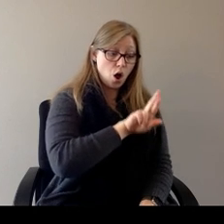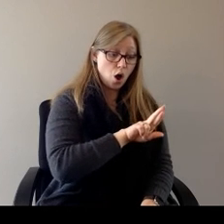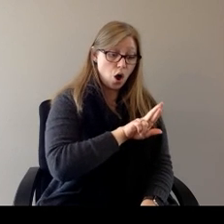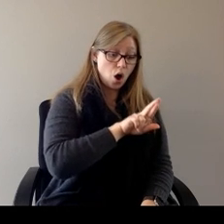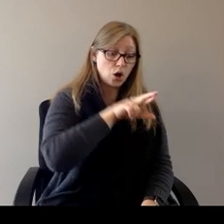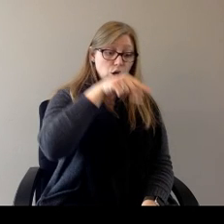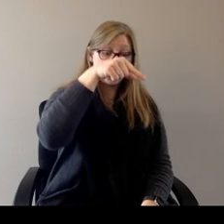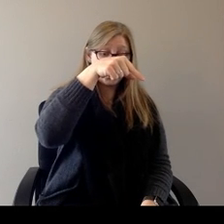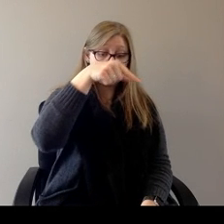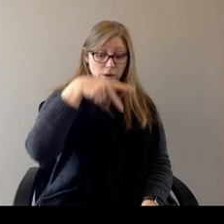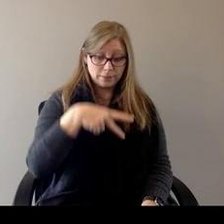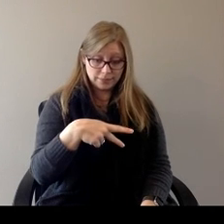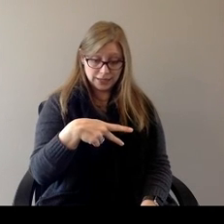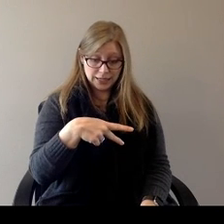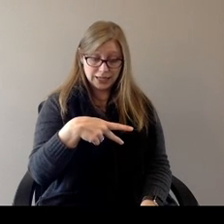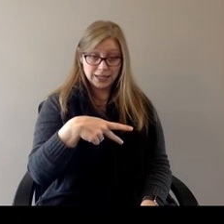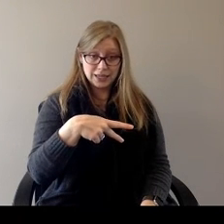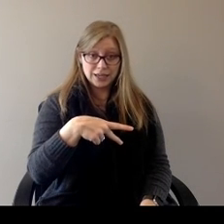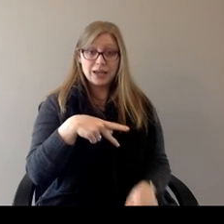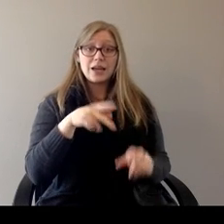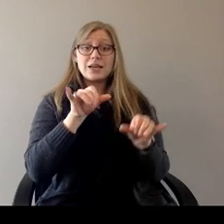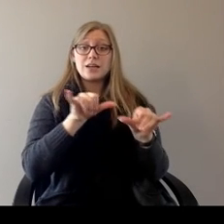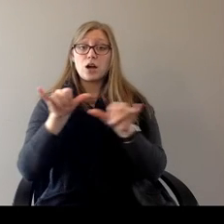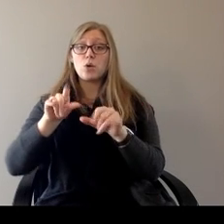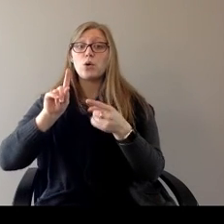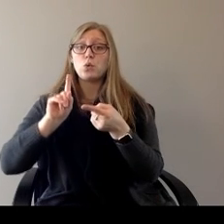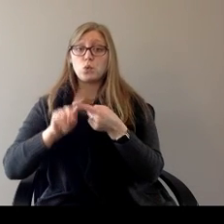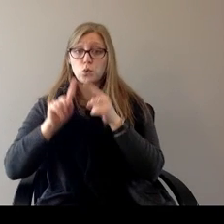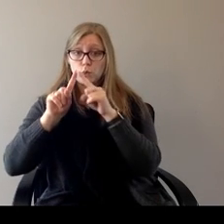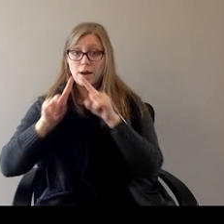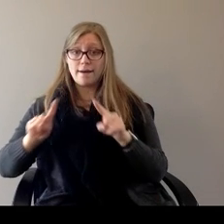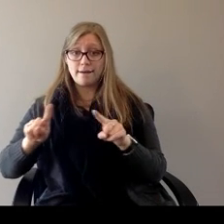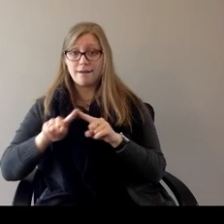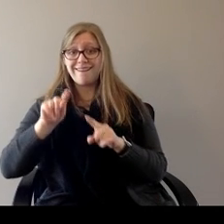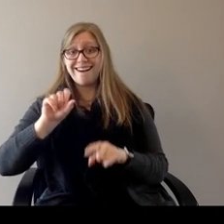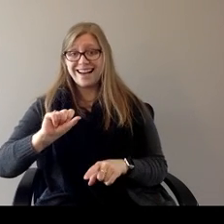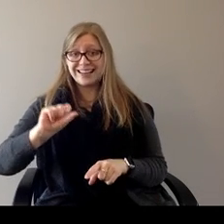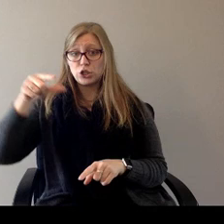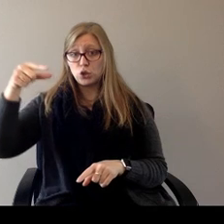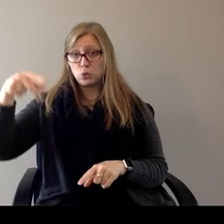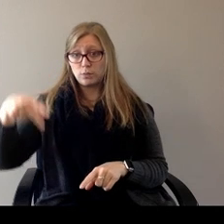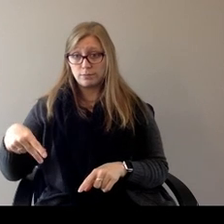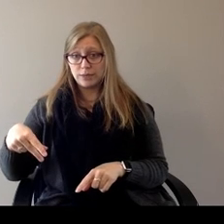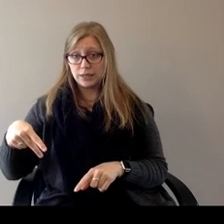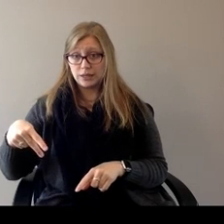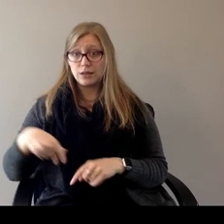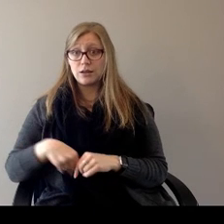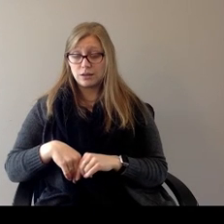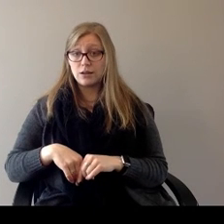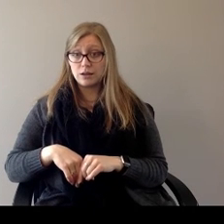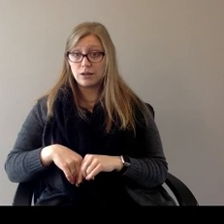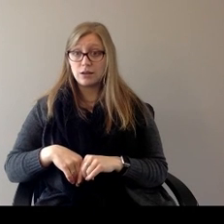RQP is congruent to triangle SQP